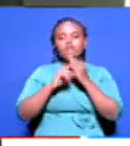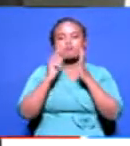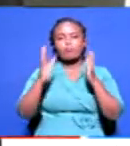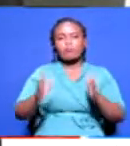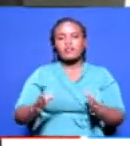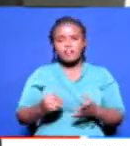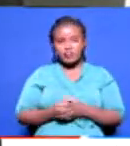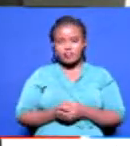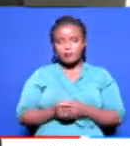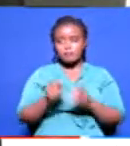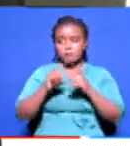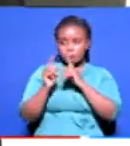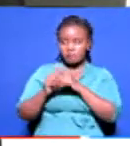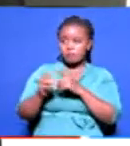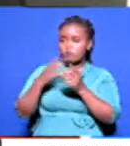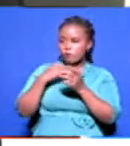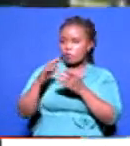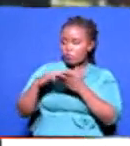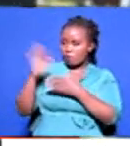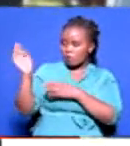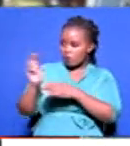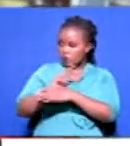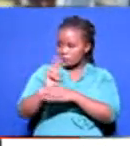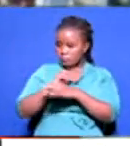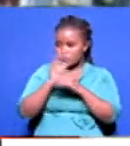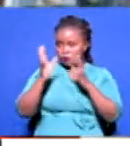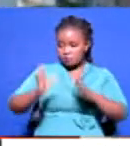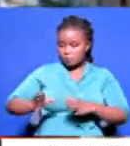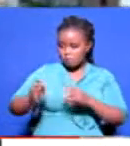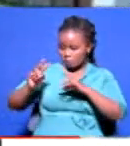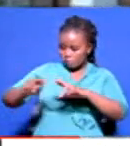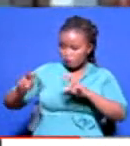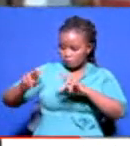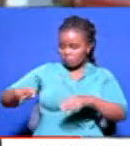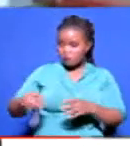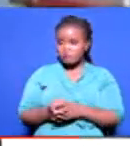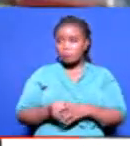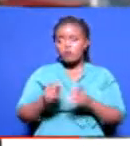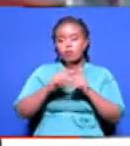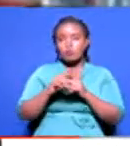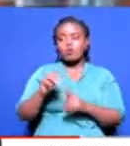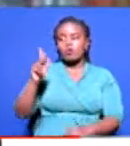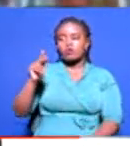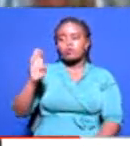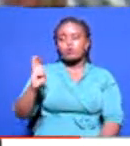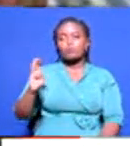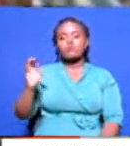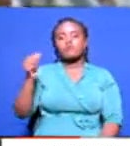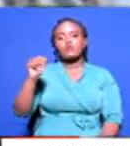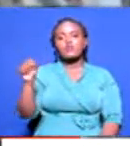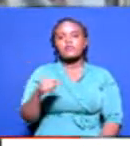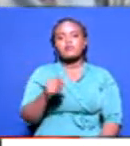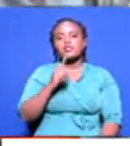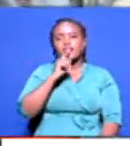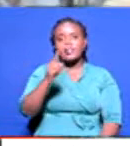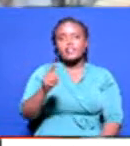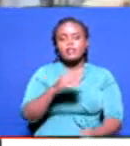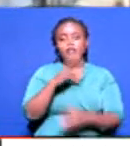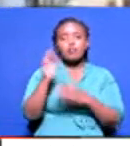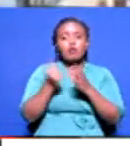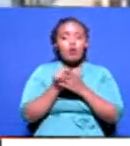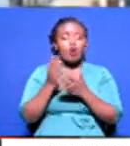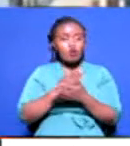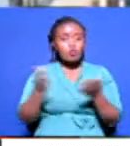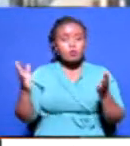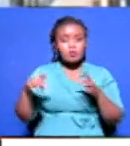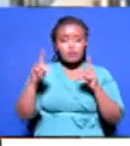shopping for pre-shipment inspectors. In the interim, KEBS has directed that all general goods be subjected to inspection at